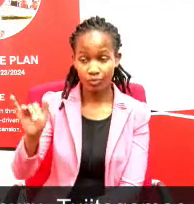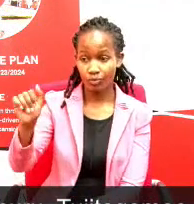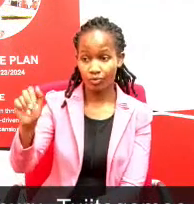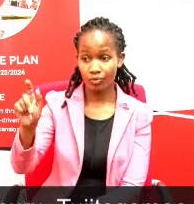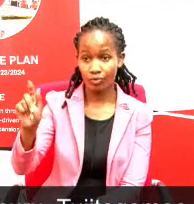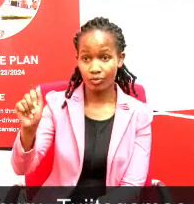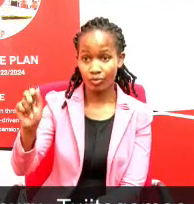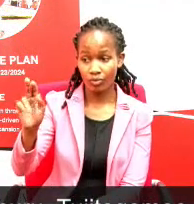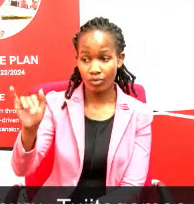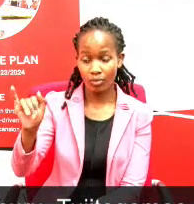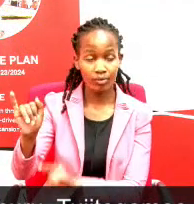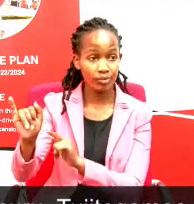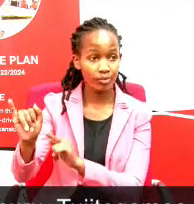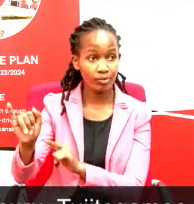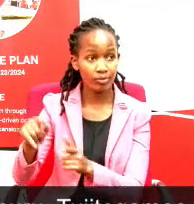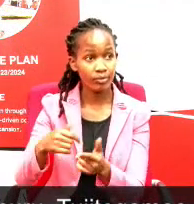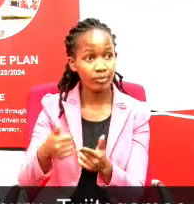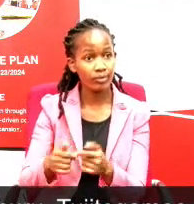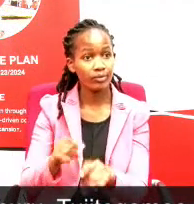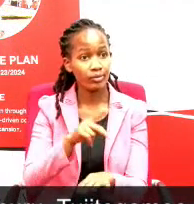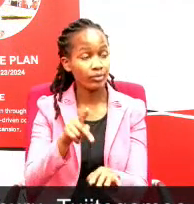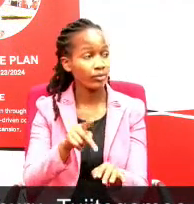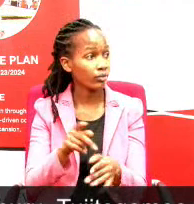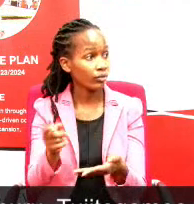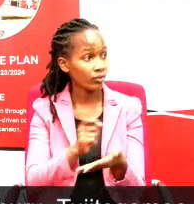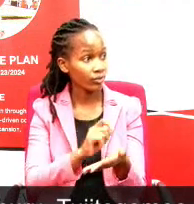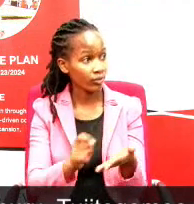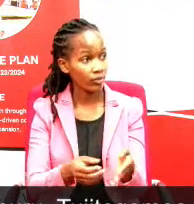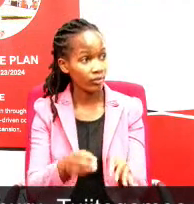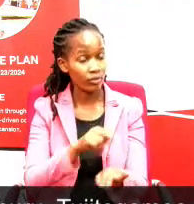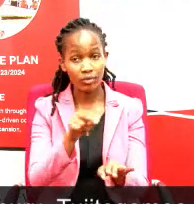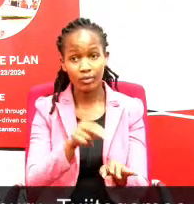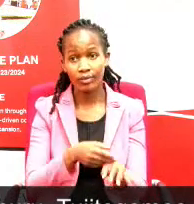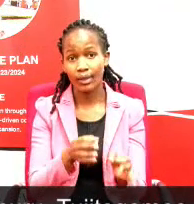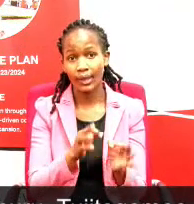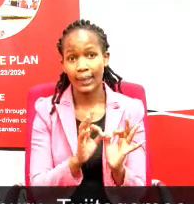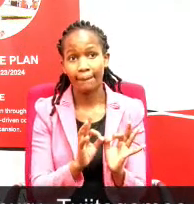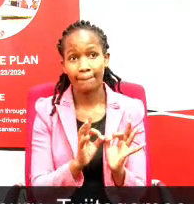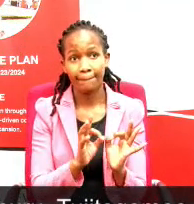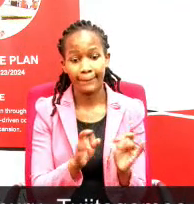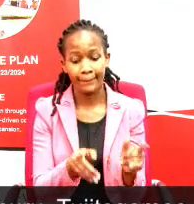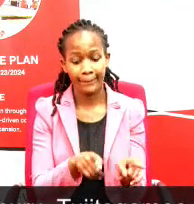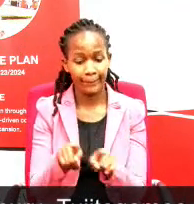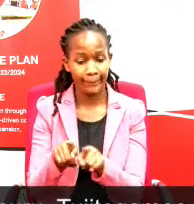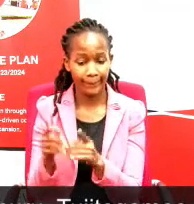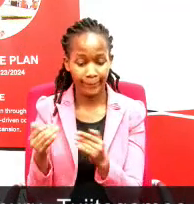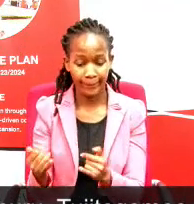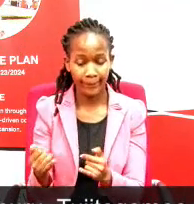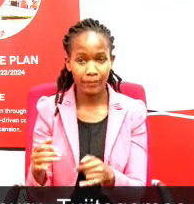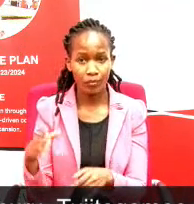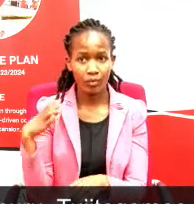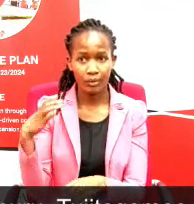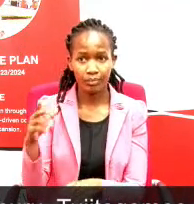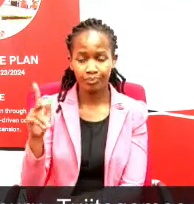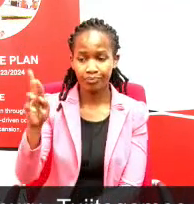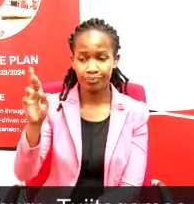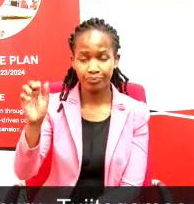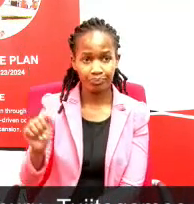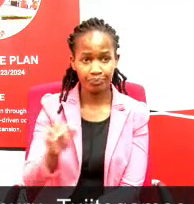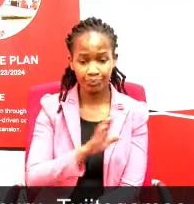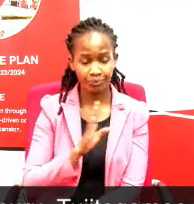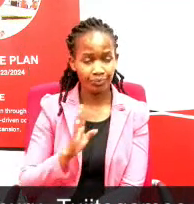Atan, the Principal Secretary, National Treasury, our Chairman of the KRA